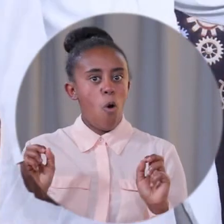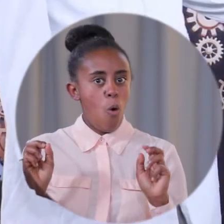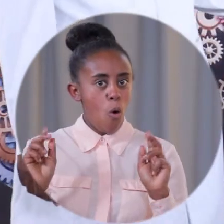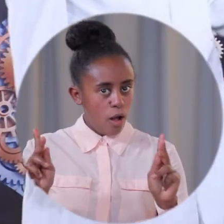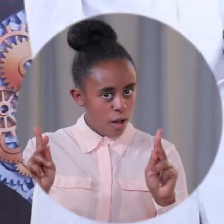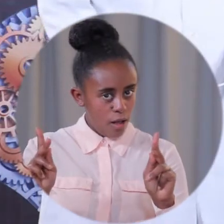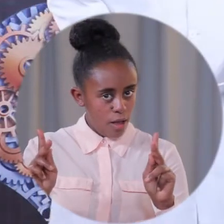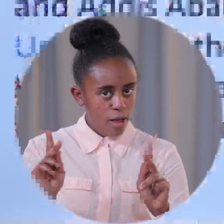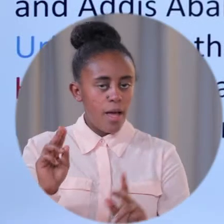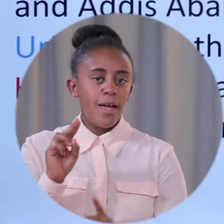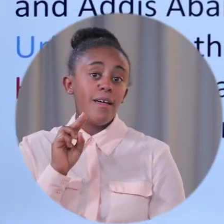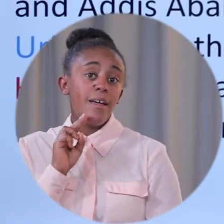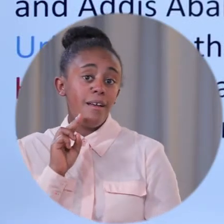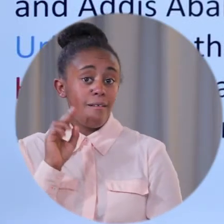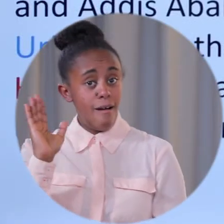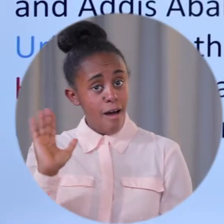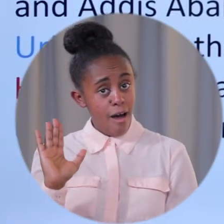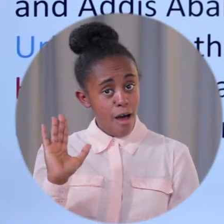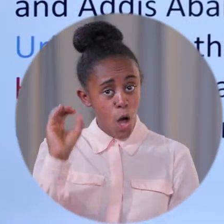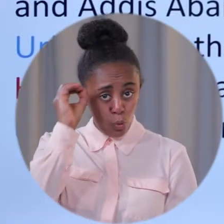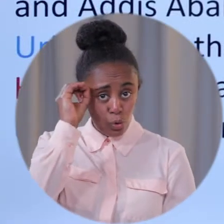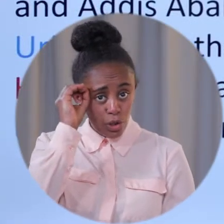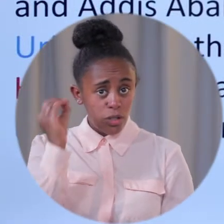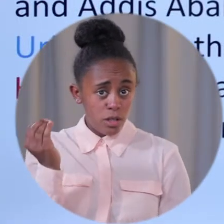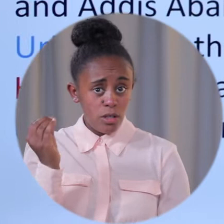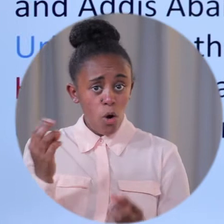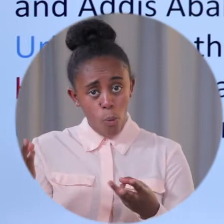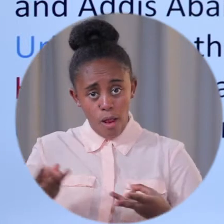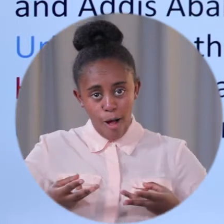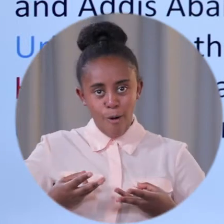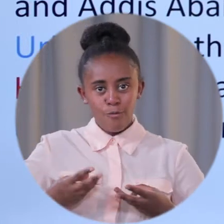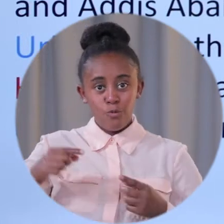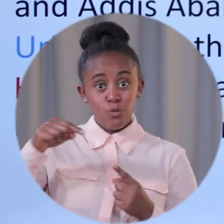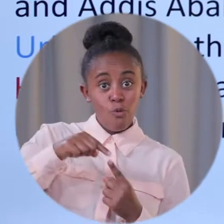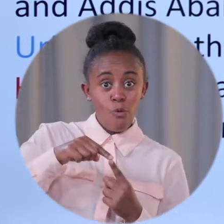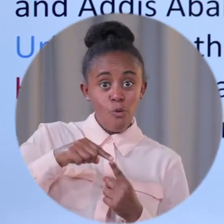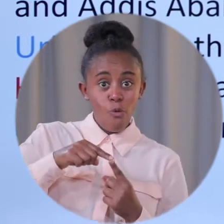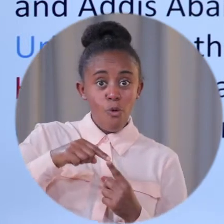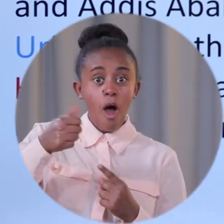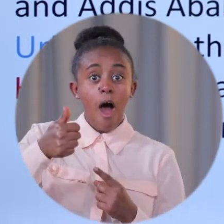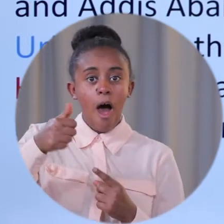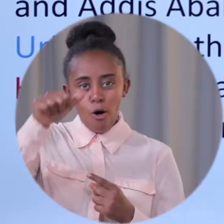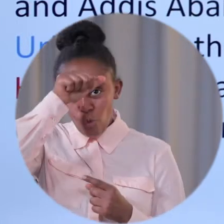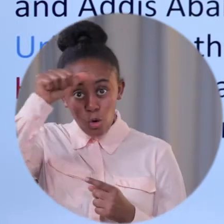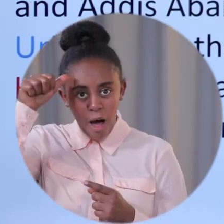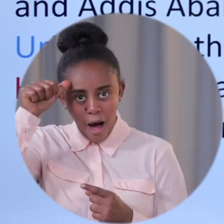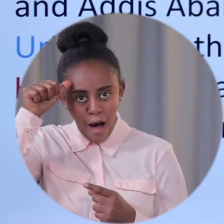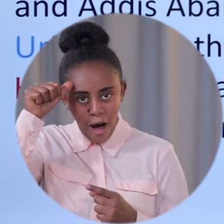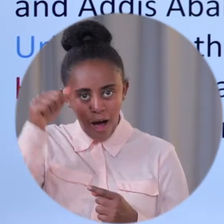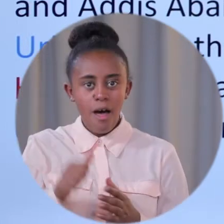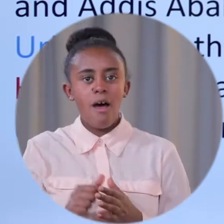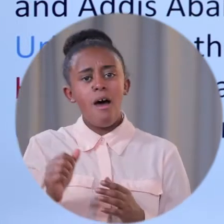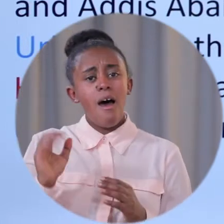Okay. Helen, hi, Urji. Welcome to Asosa. Urji, hi,